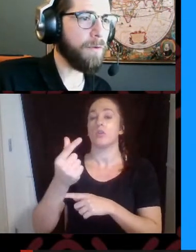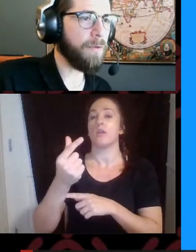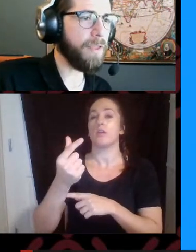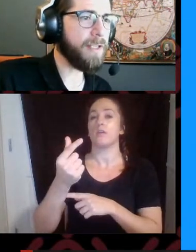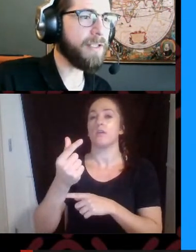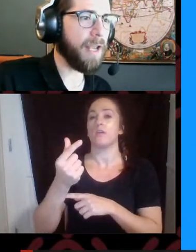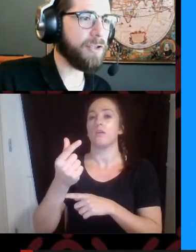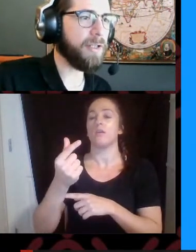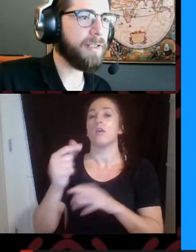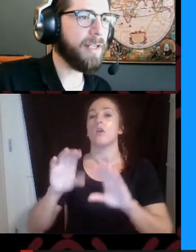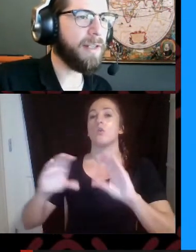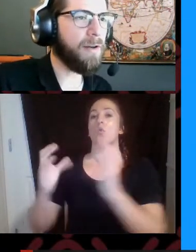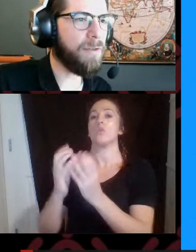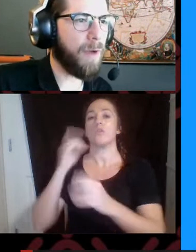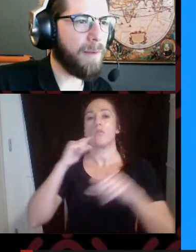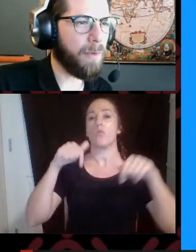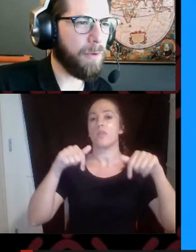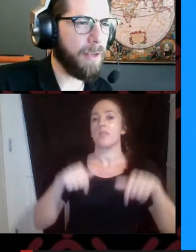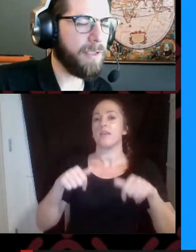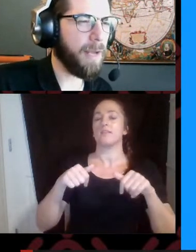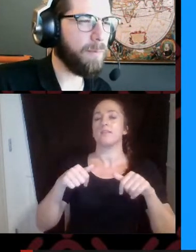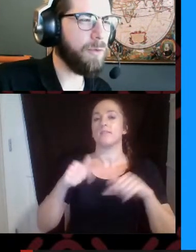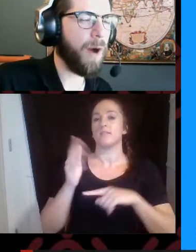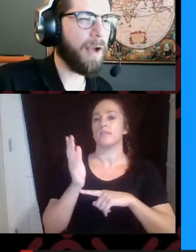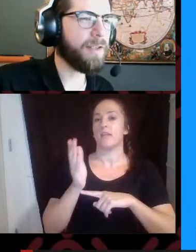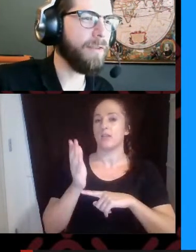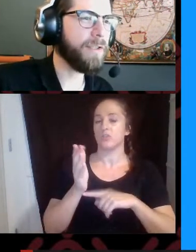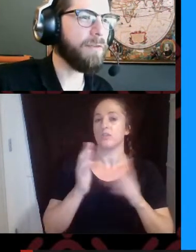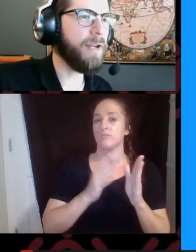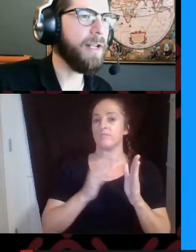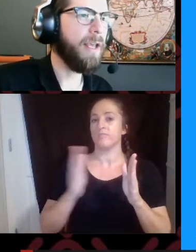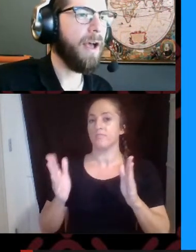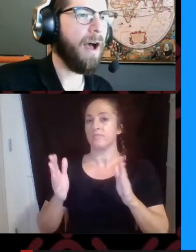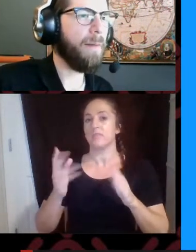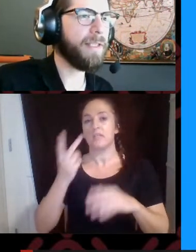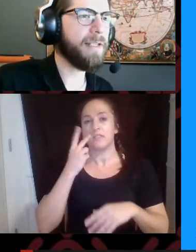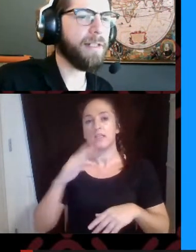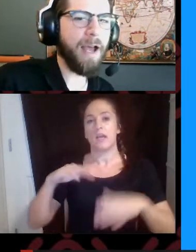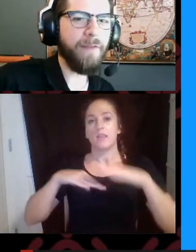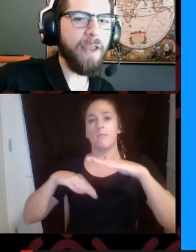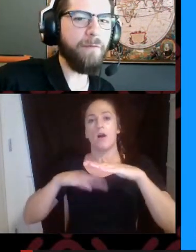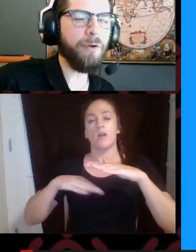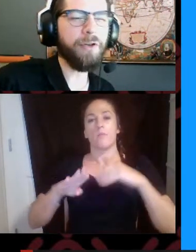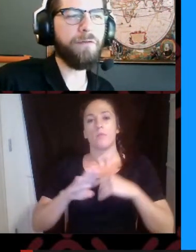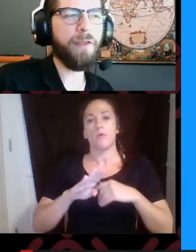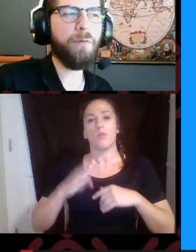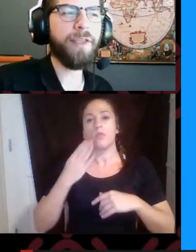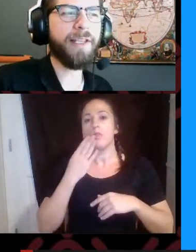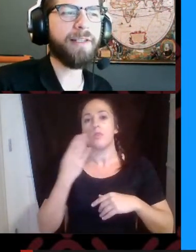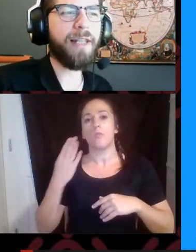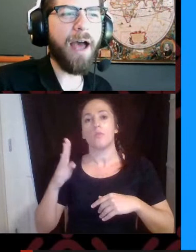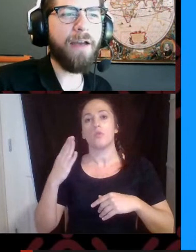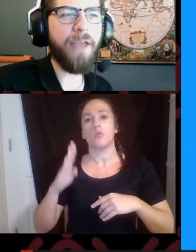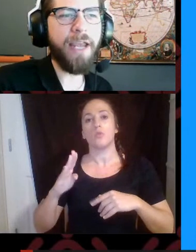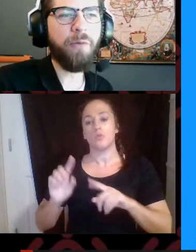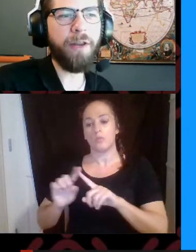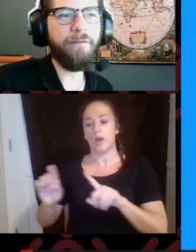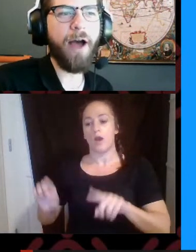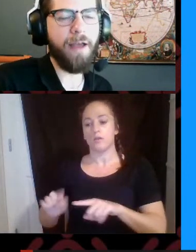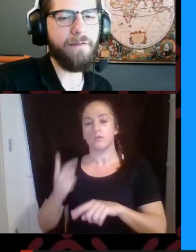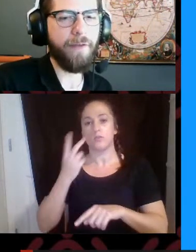course code for this session, it says there at the bottom, like where that you see that blue box on the screen that says live 8.4. You're going to find the one that says